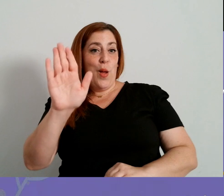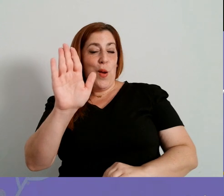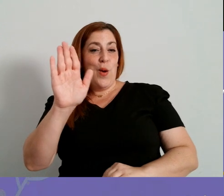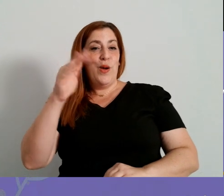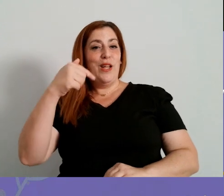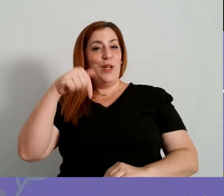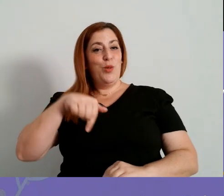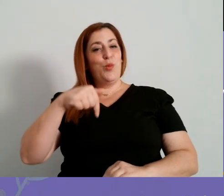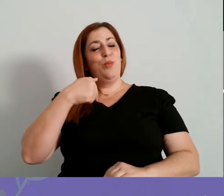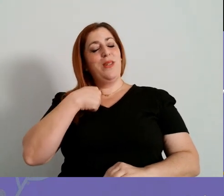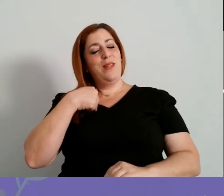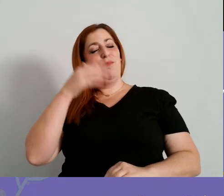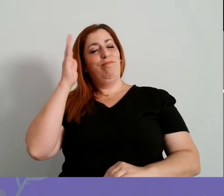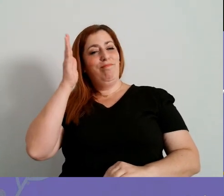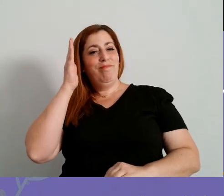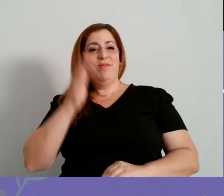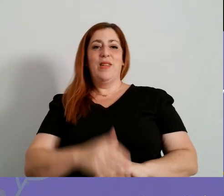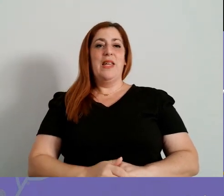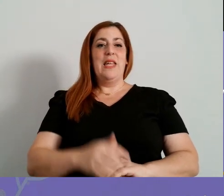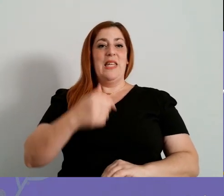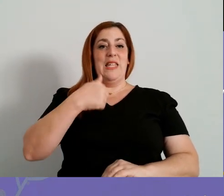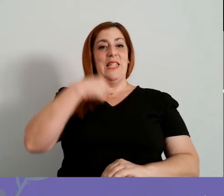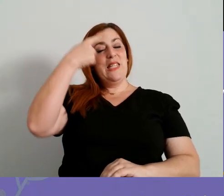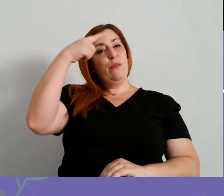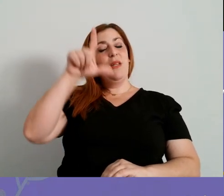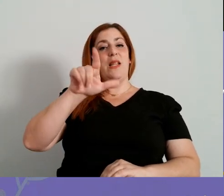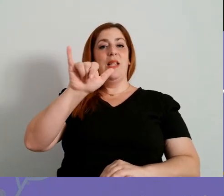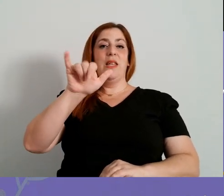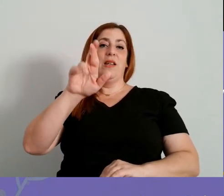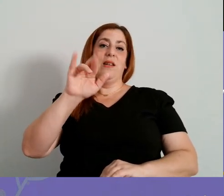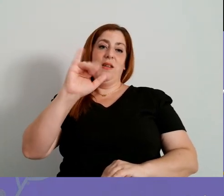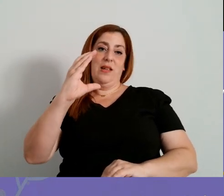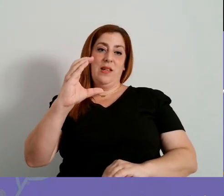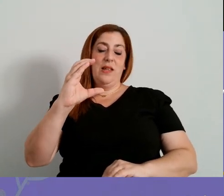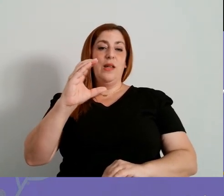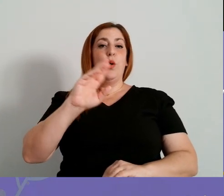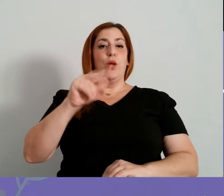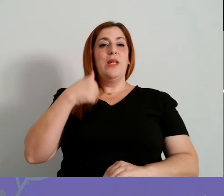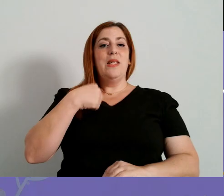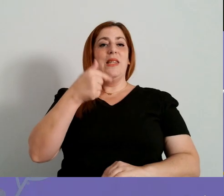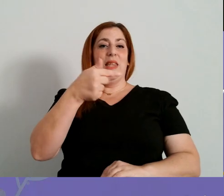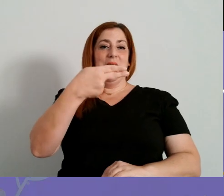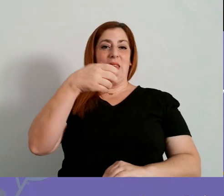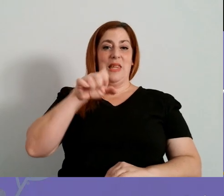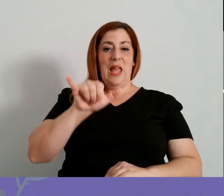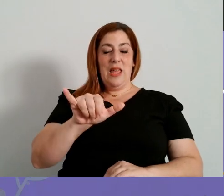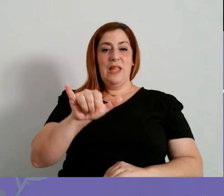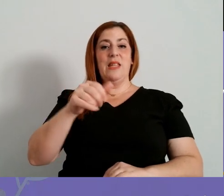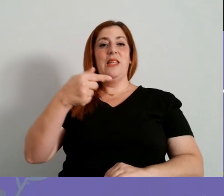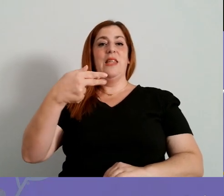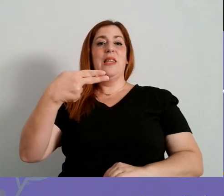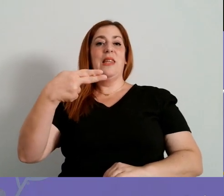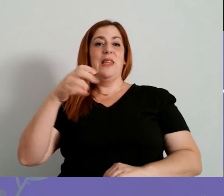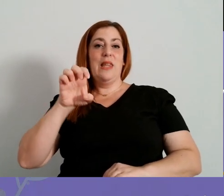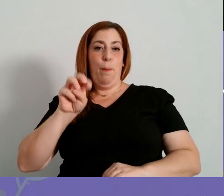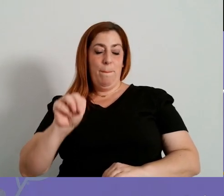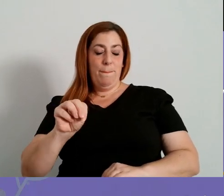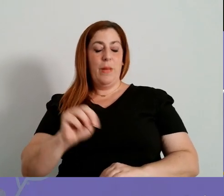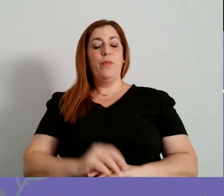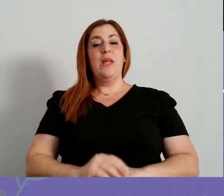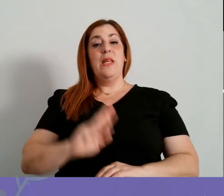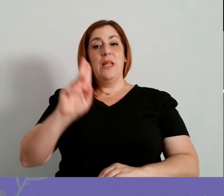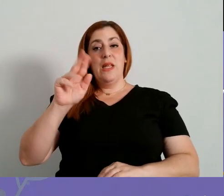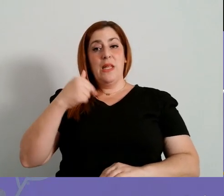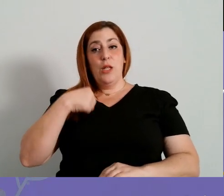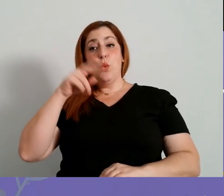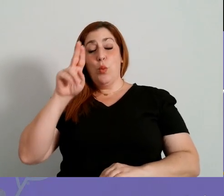So, hi, I'm your host today. My name is Lyric. I use they, them pronouns. I'm an employee over here at CRPD, but